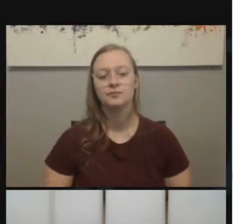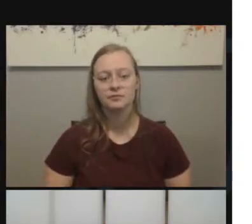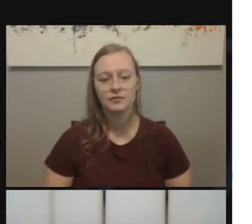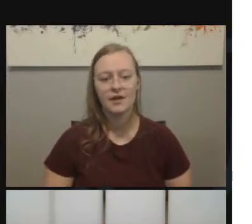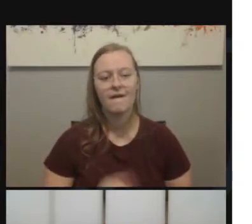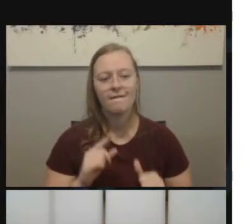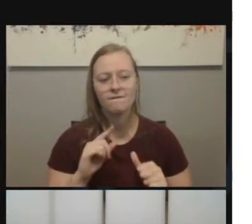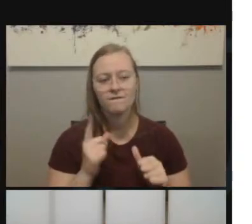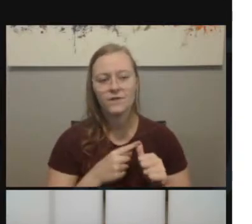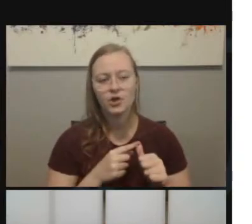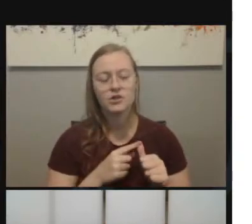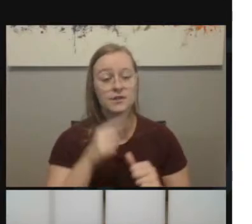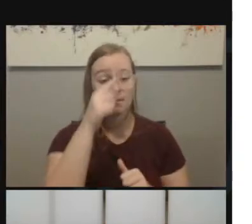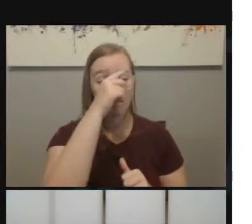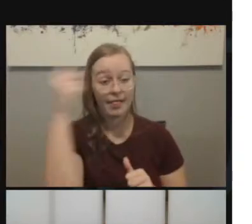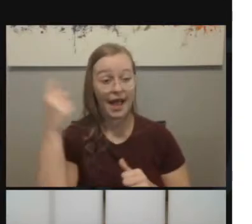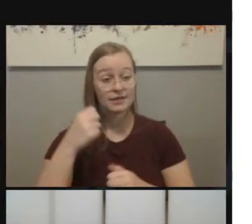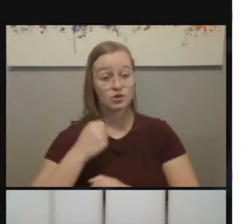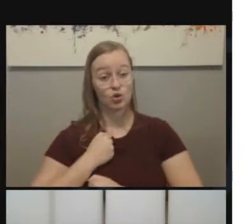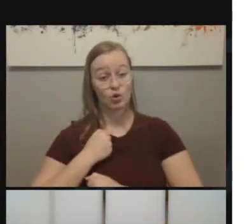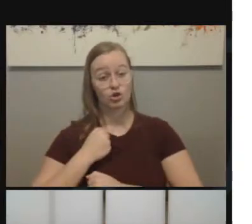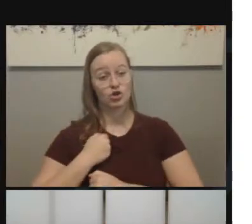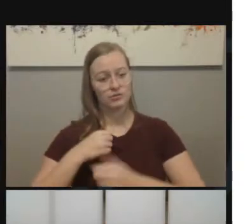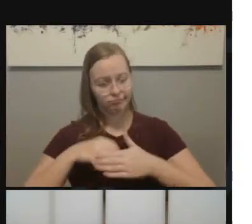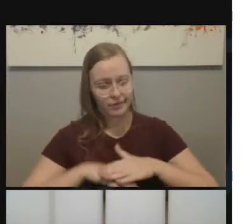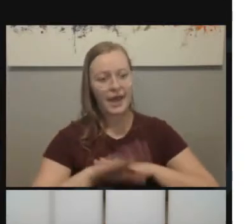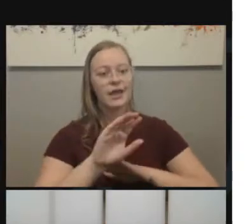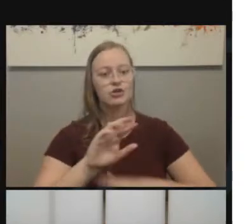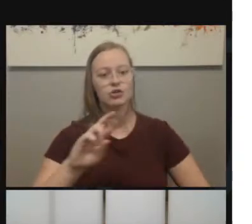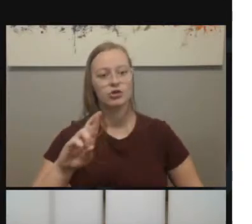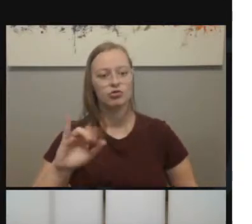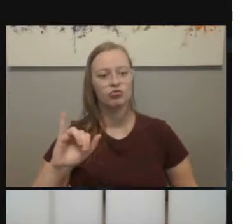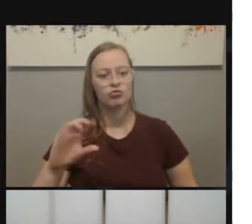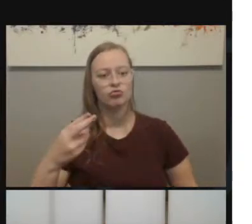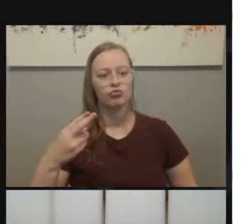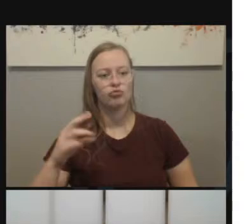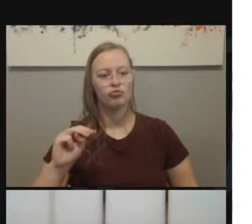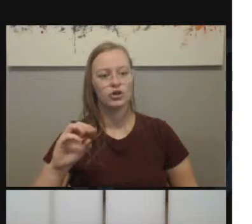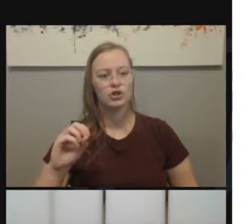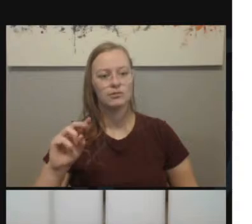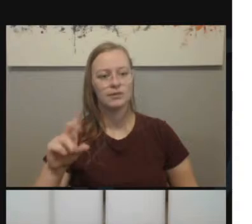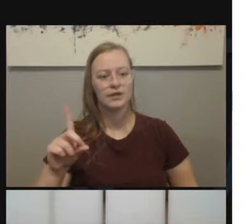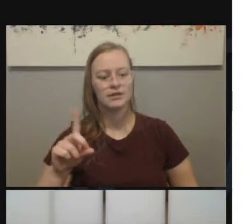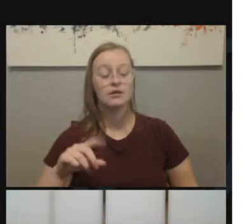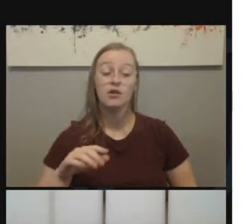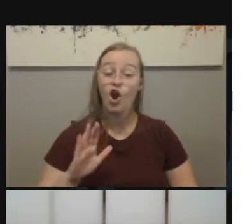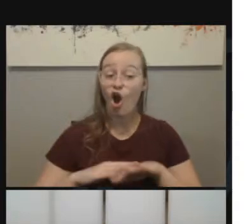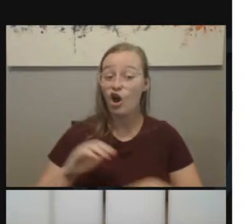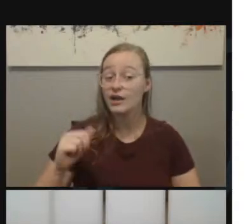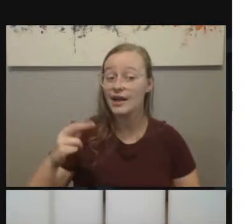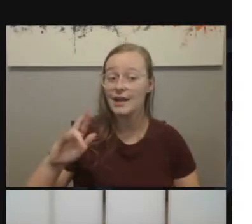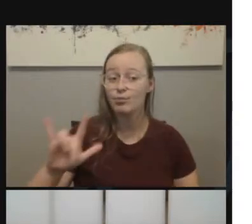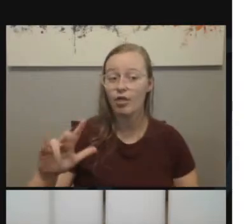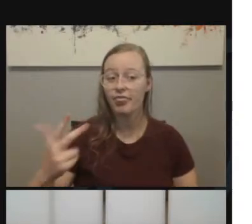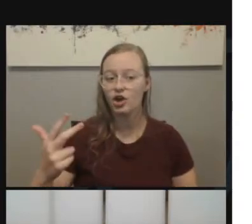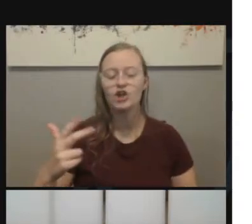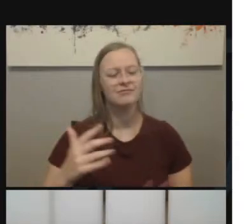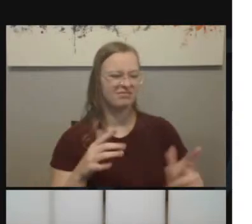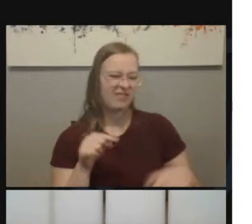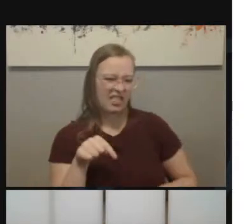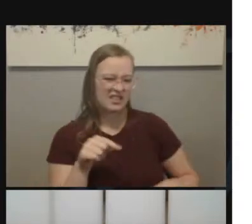first Black soldiers entering Richmond on April the 3rd, I'm taking this from the